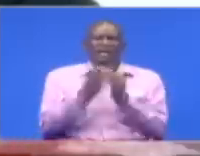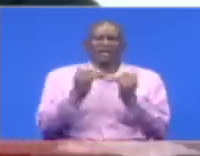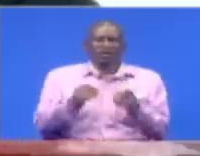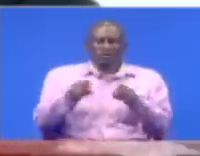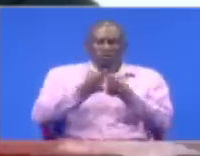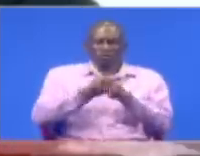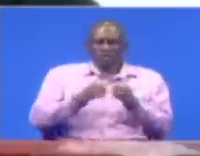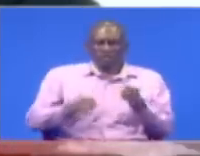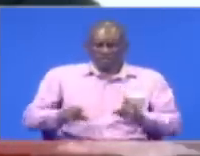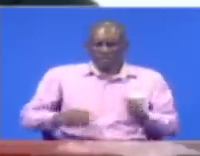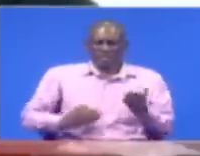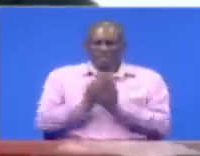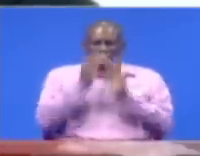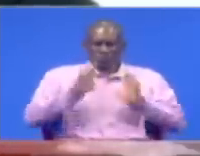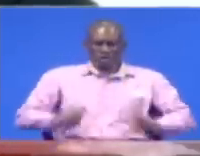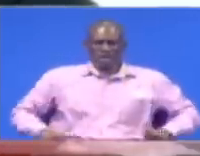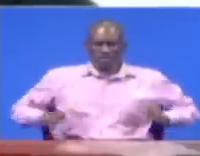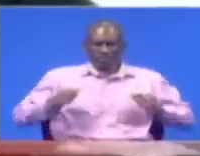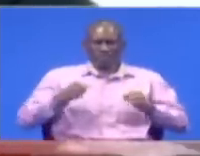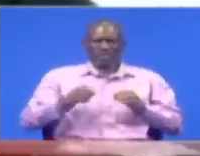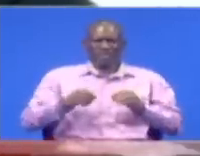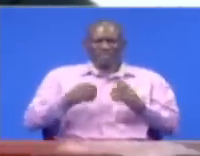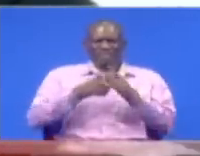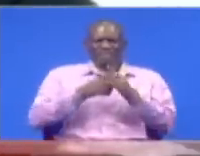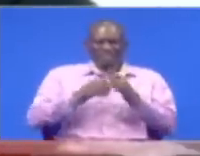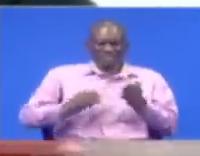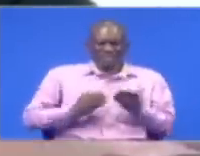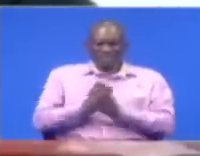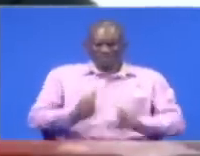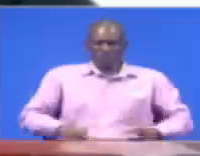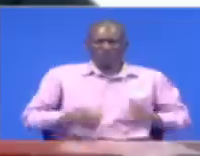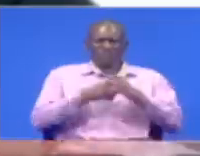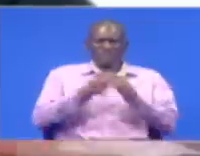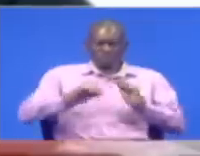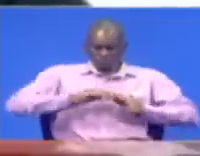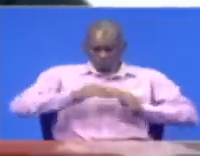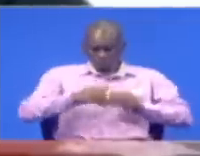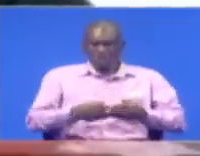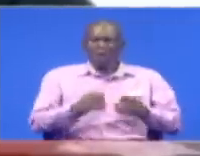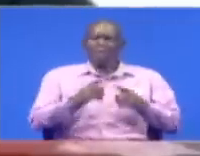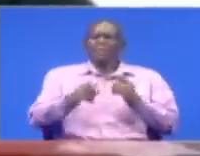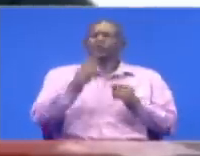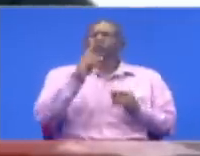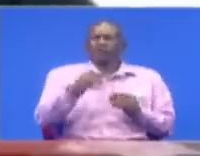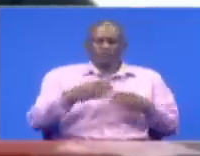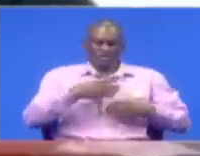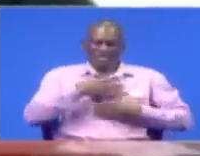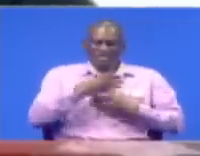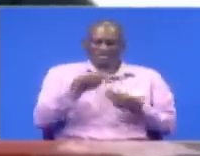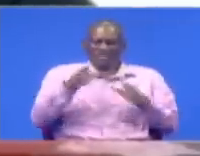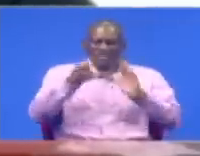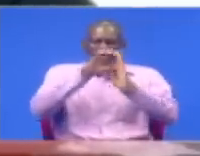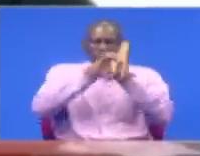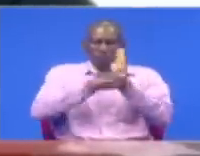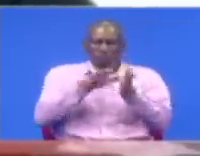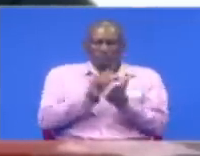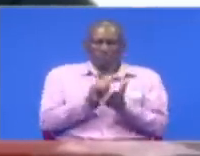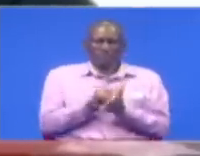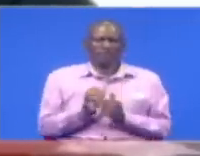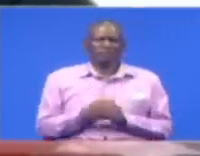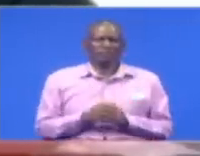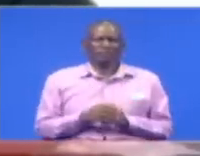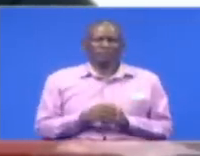also, and the right to life begins at conception. But one of the interesting things in the Constitution is that